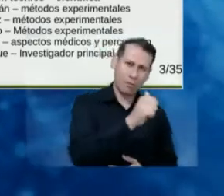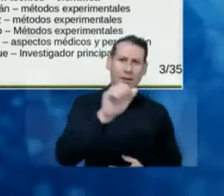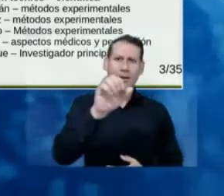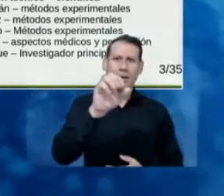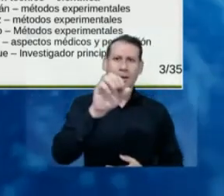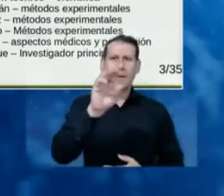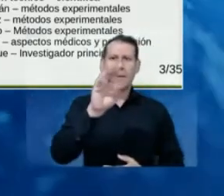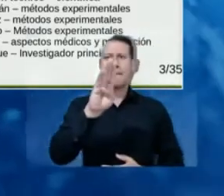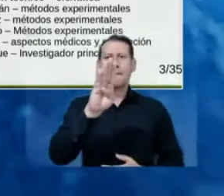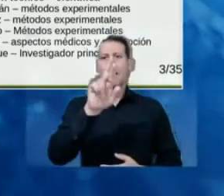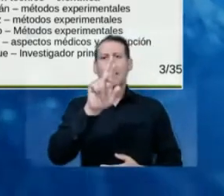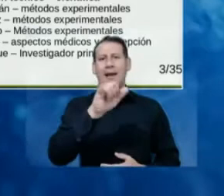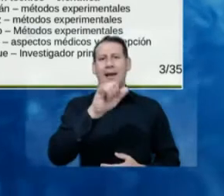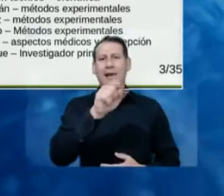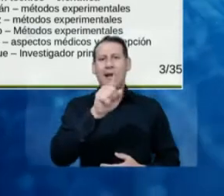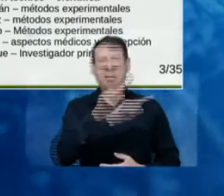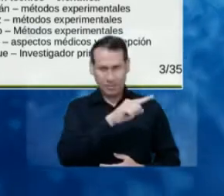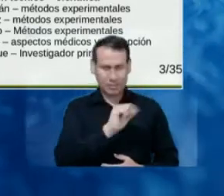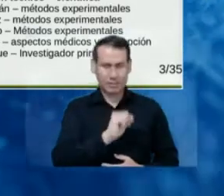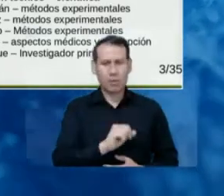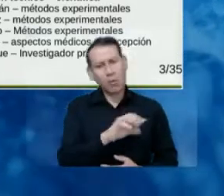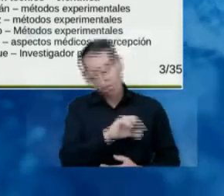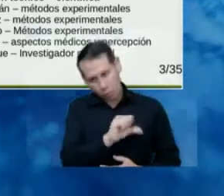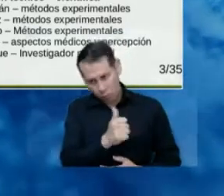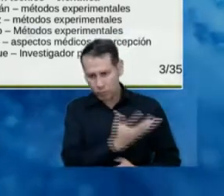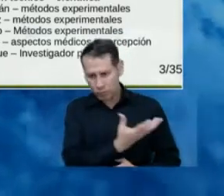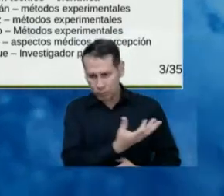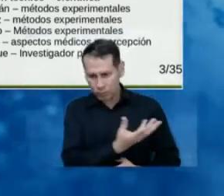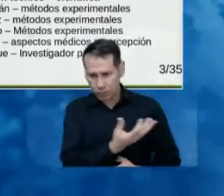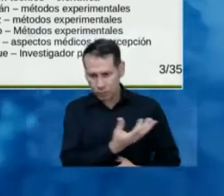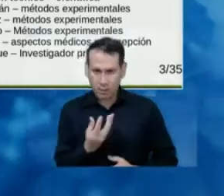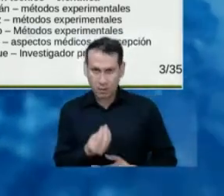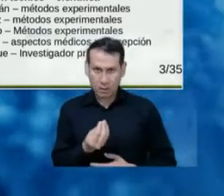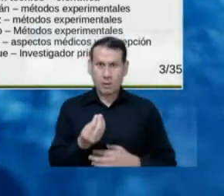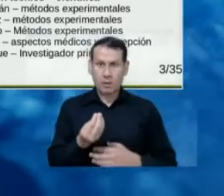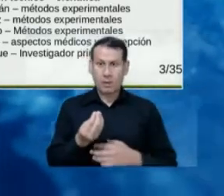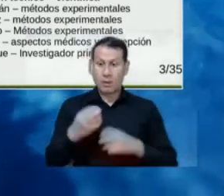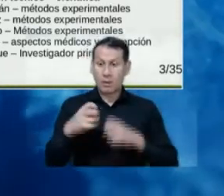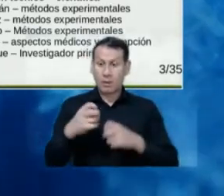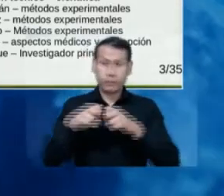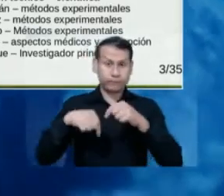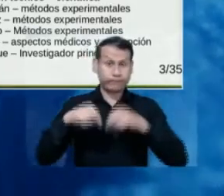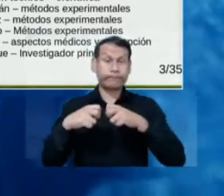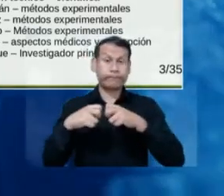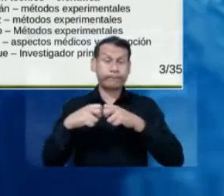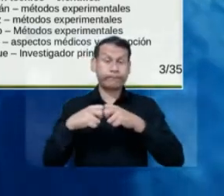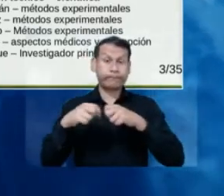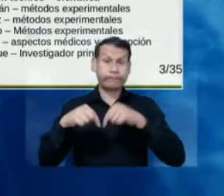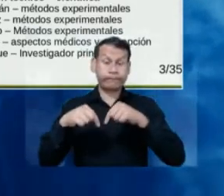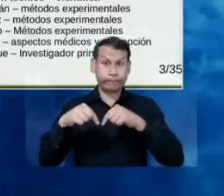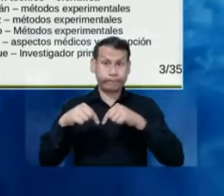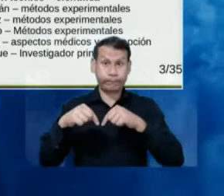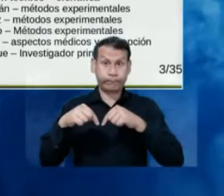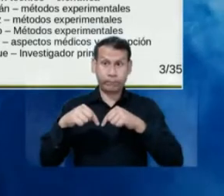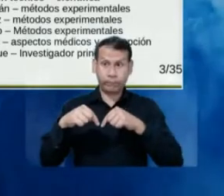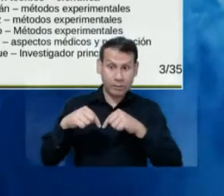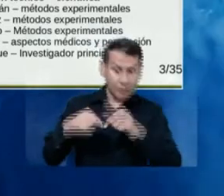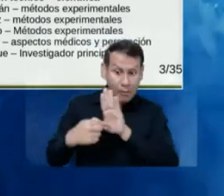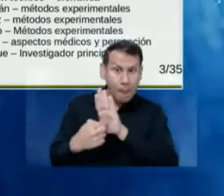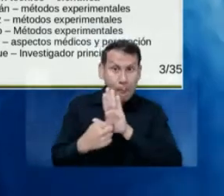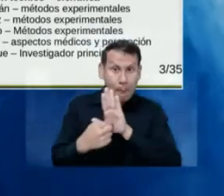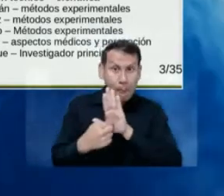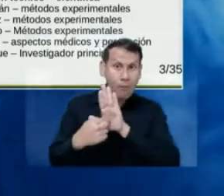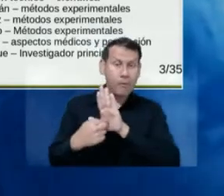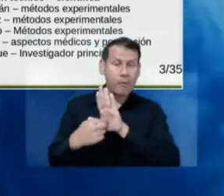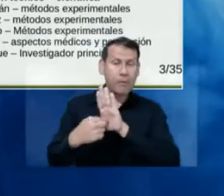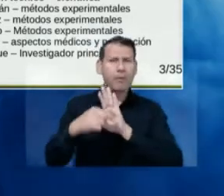team working on simulations, electromagnetic, high accurate, Jorge Luis Duque, Marlon Patiño, Sebastián Ramírez,